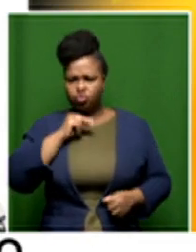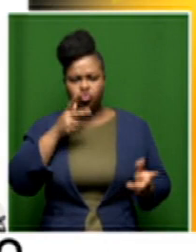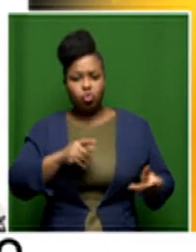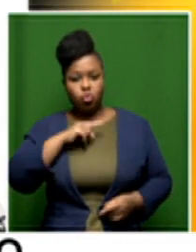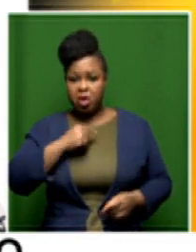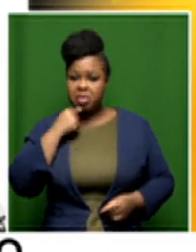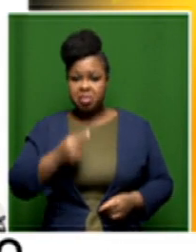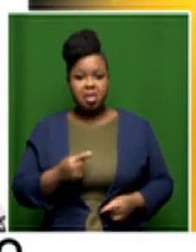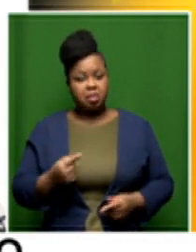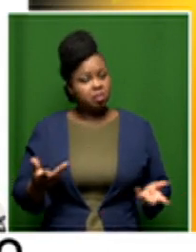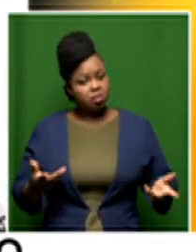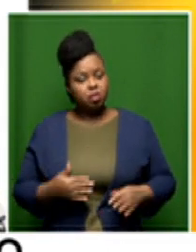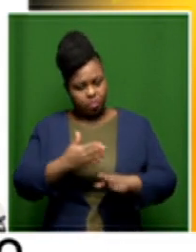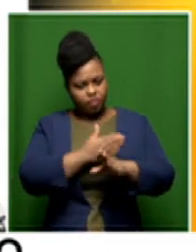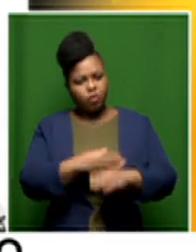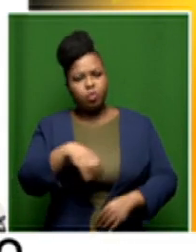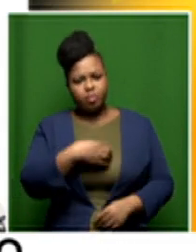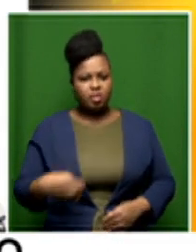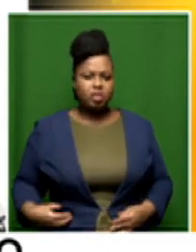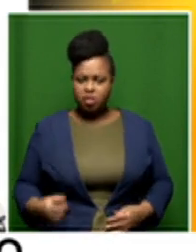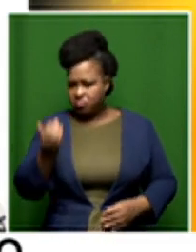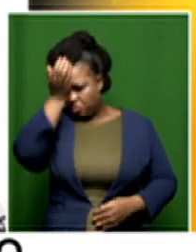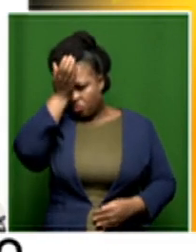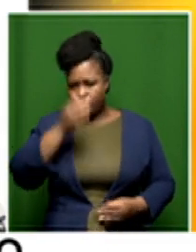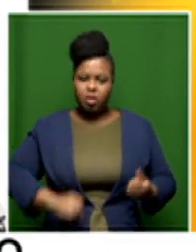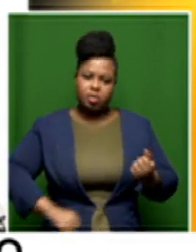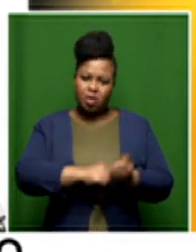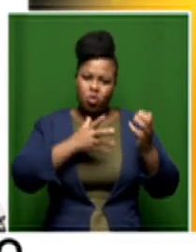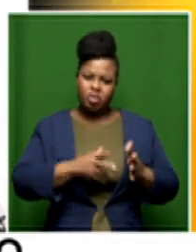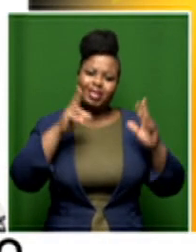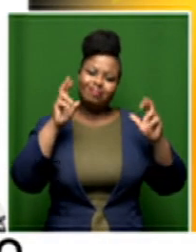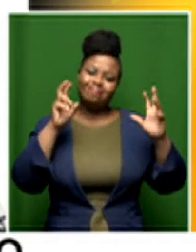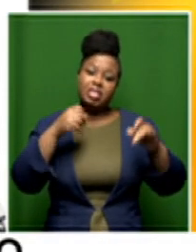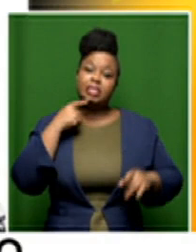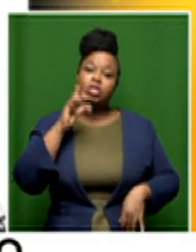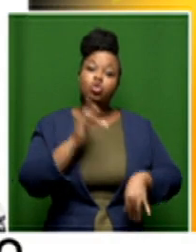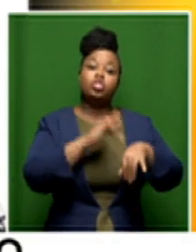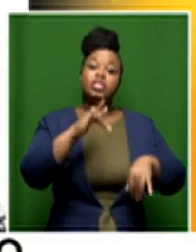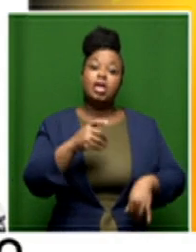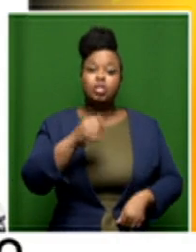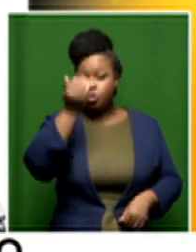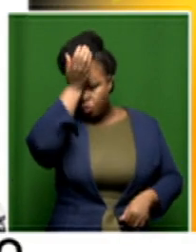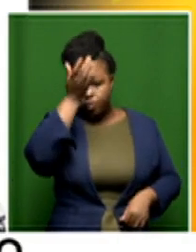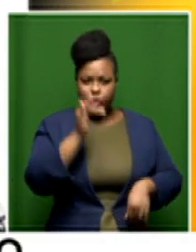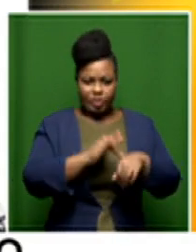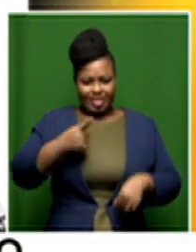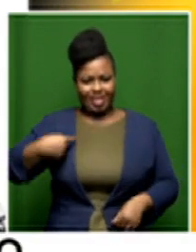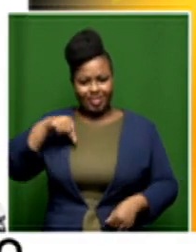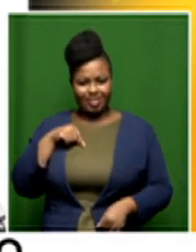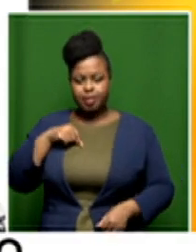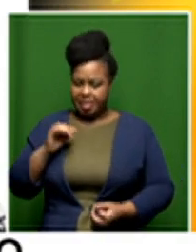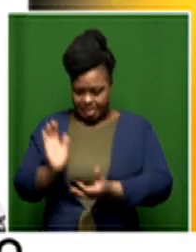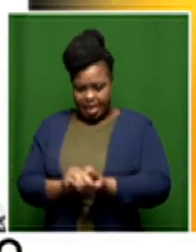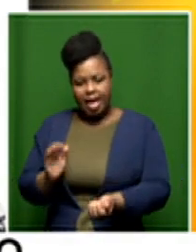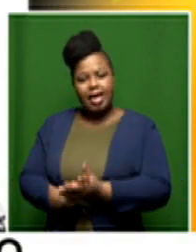he is a former President Jacob Zuma supporter. I mean, he's been quoted as saying, you touch Zuma, you touch us. Ace